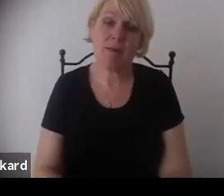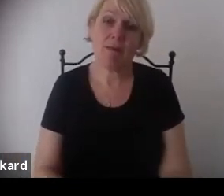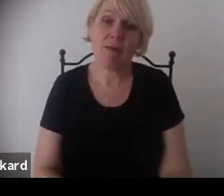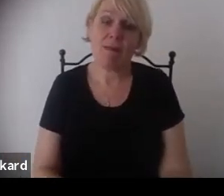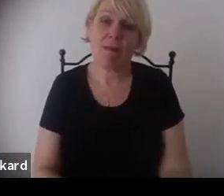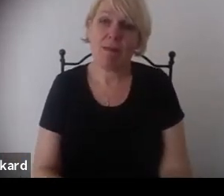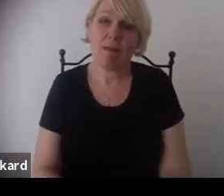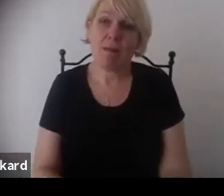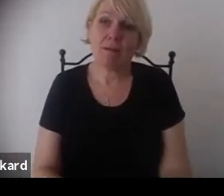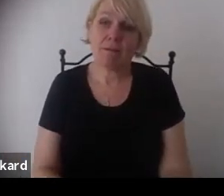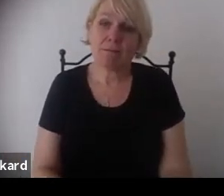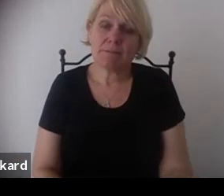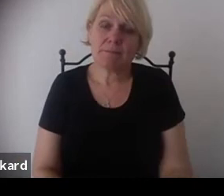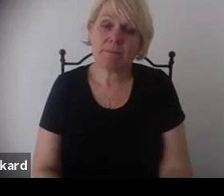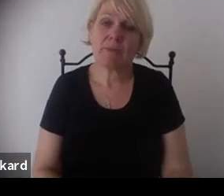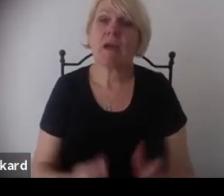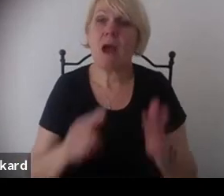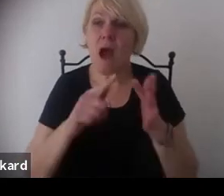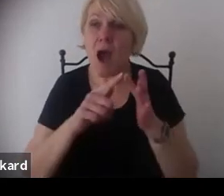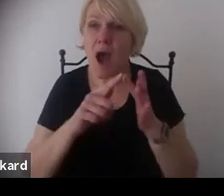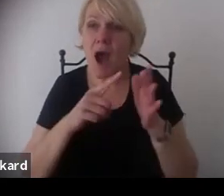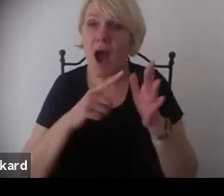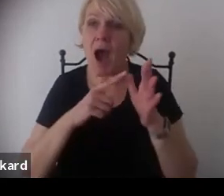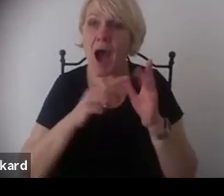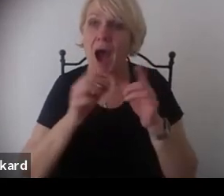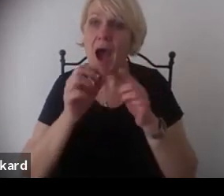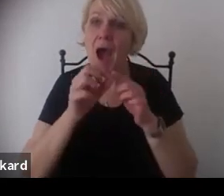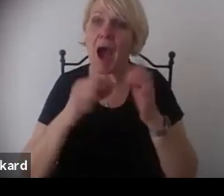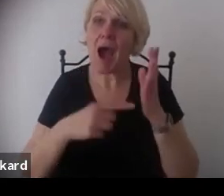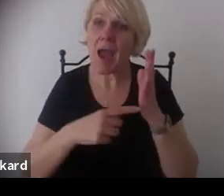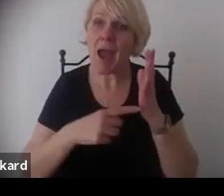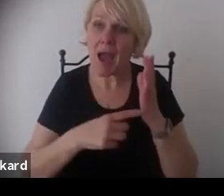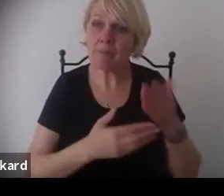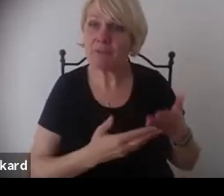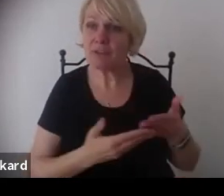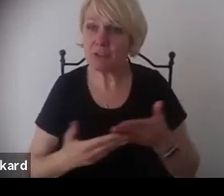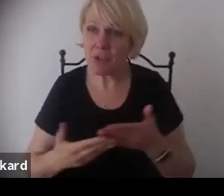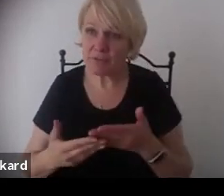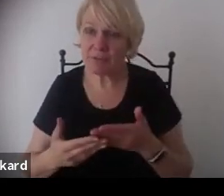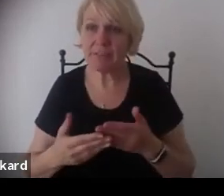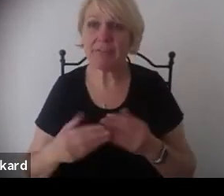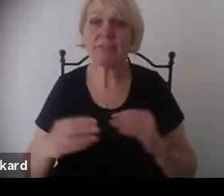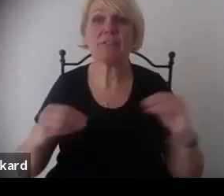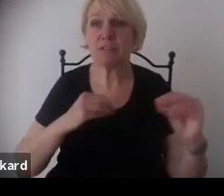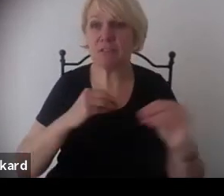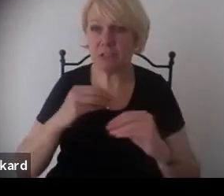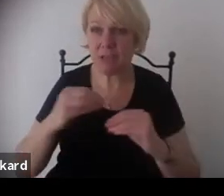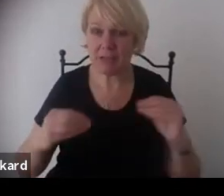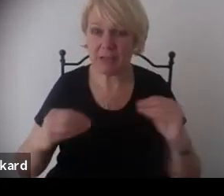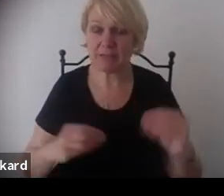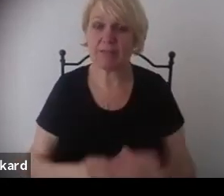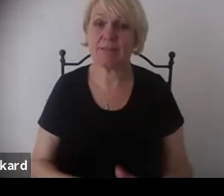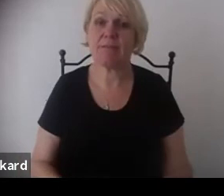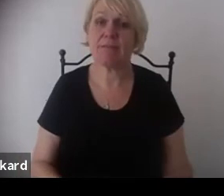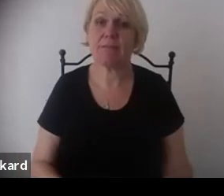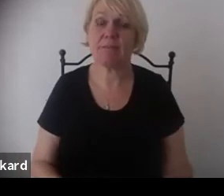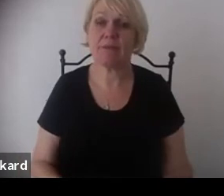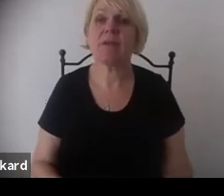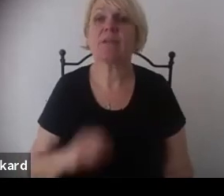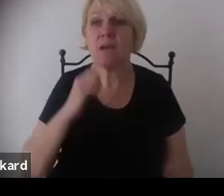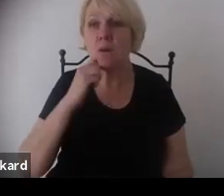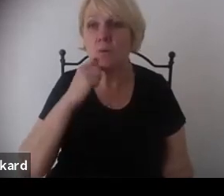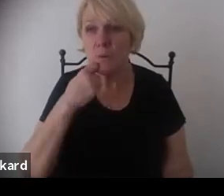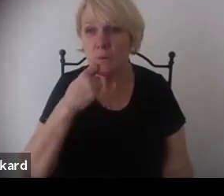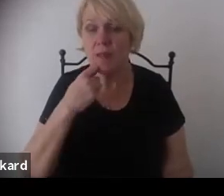Thanks, and we've just got the IAP services on the chat, and what we'll do is, as we issue, we'll try and do the Q&A